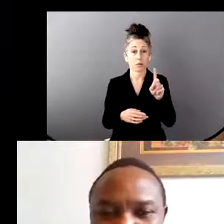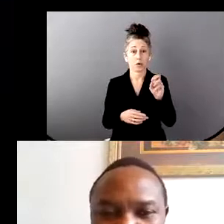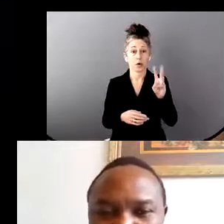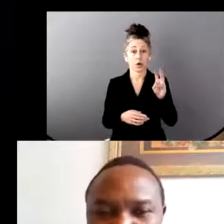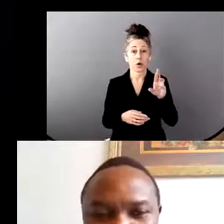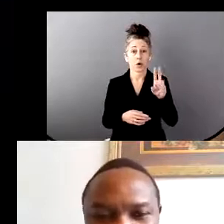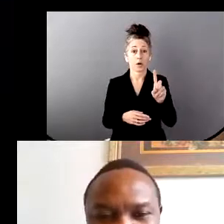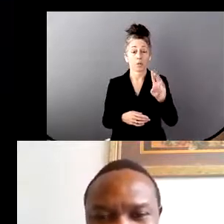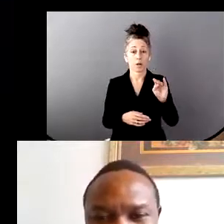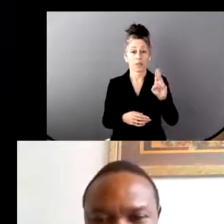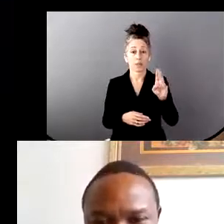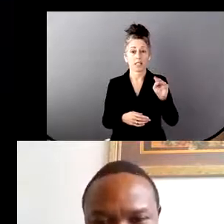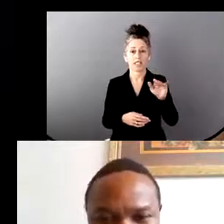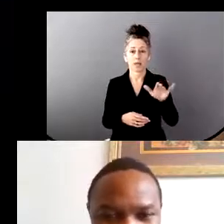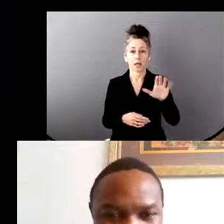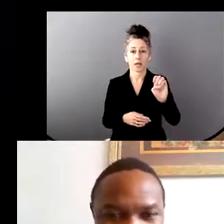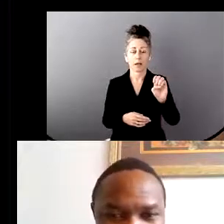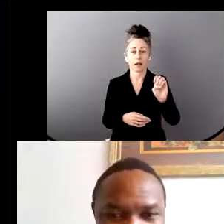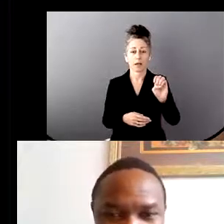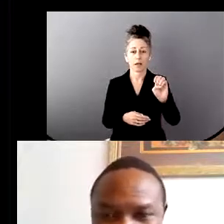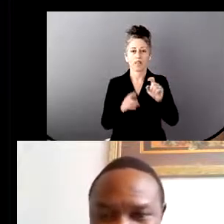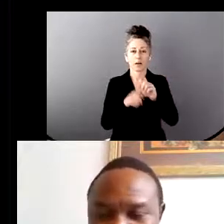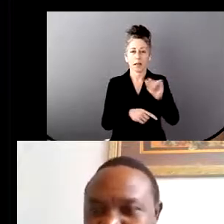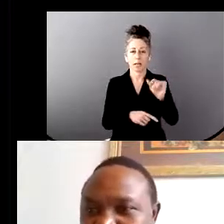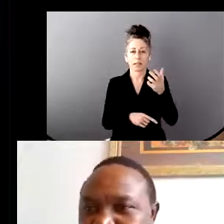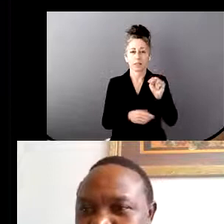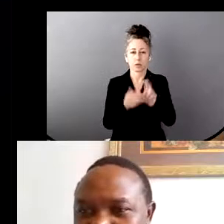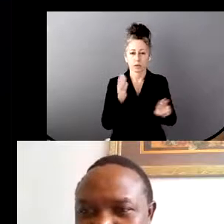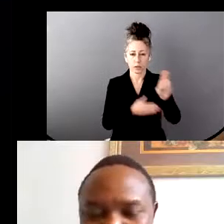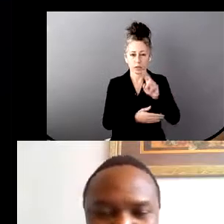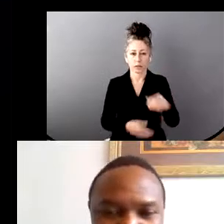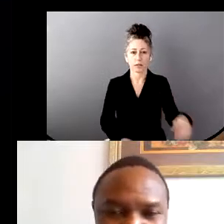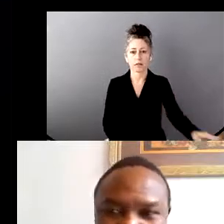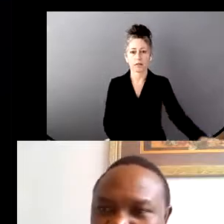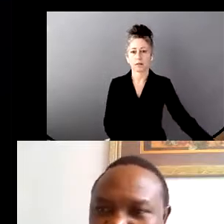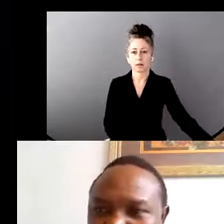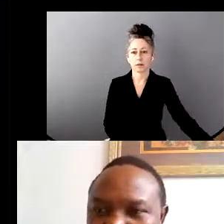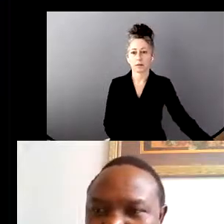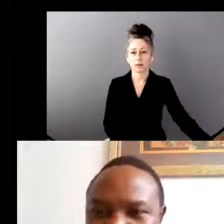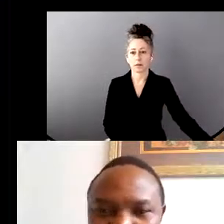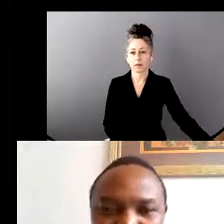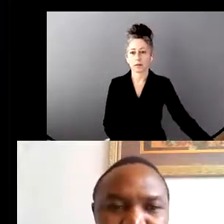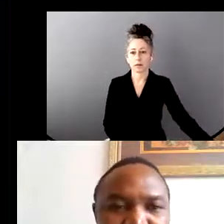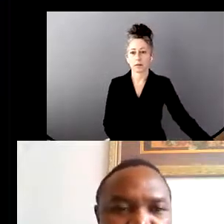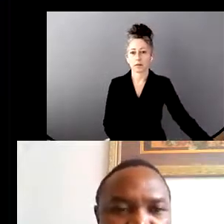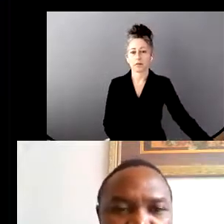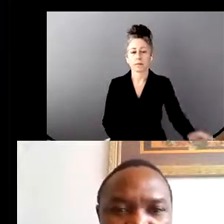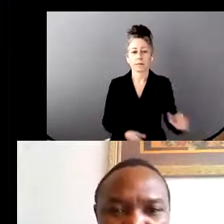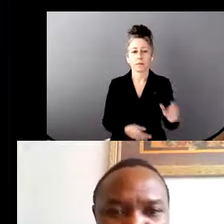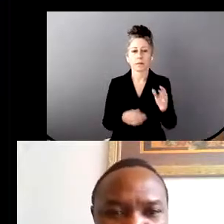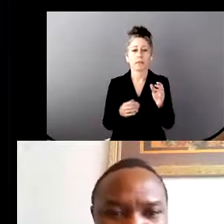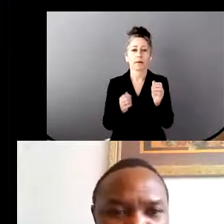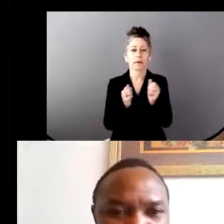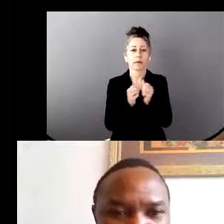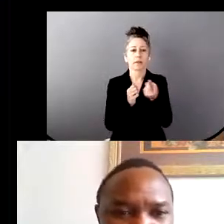from Langston University, and I'm here with Dr. Washington. And